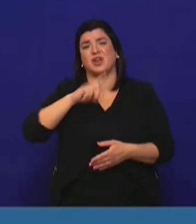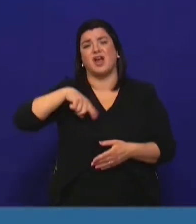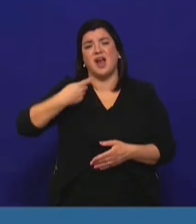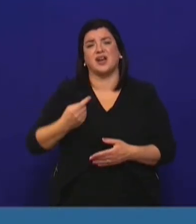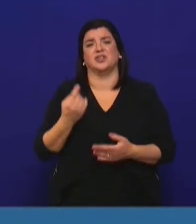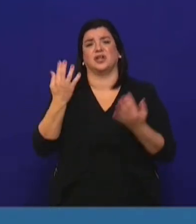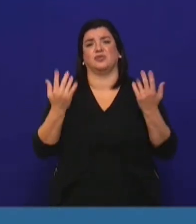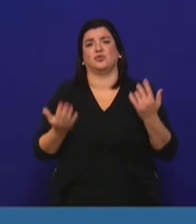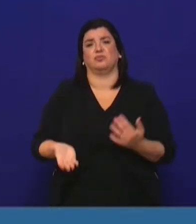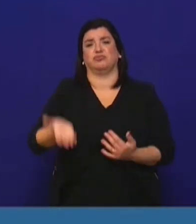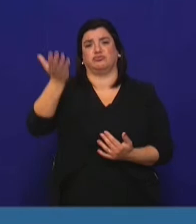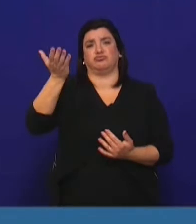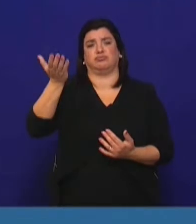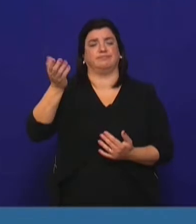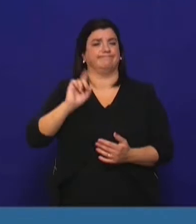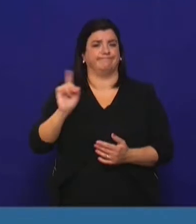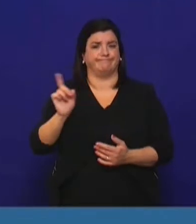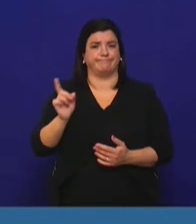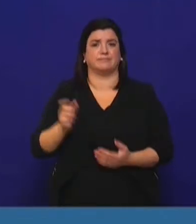il-każijiet.